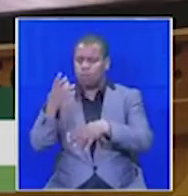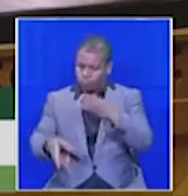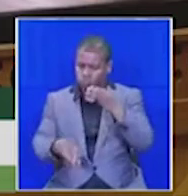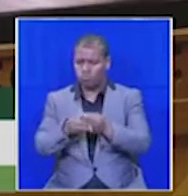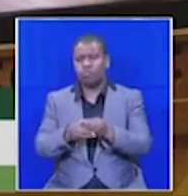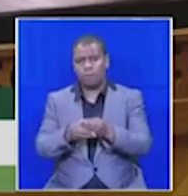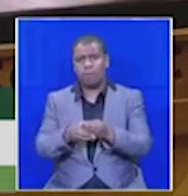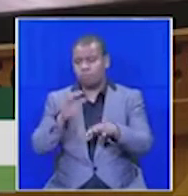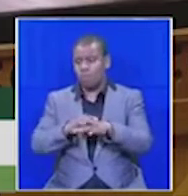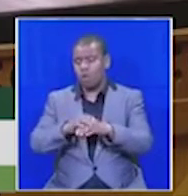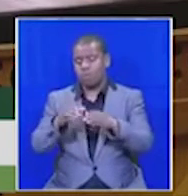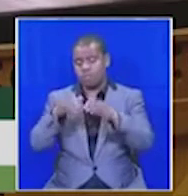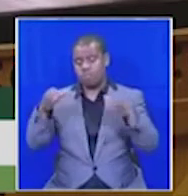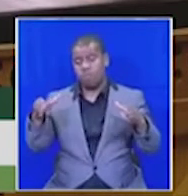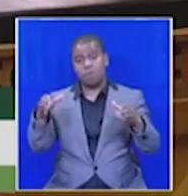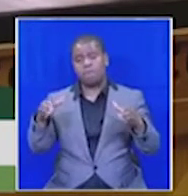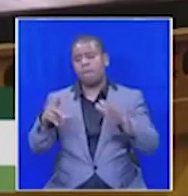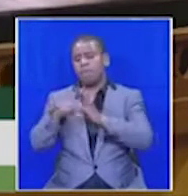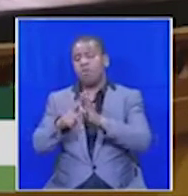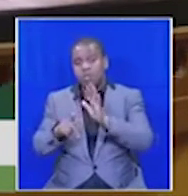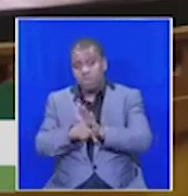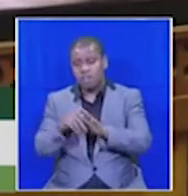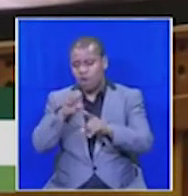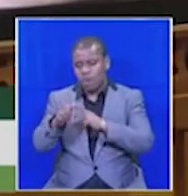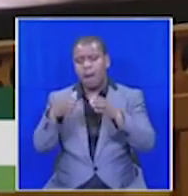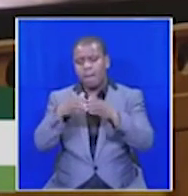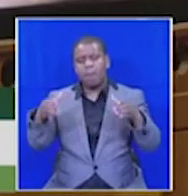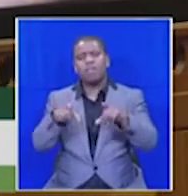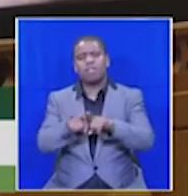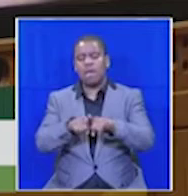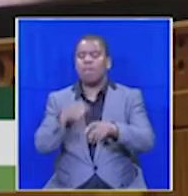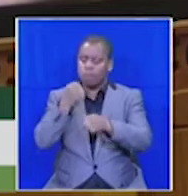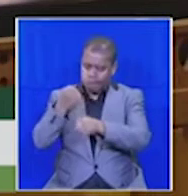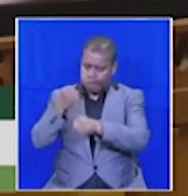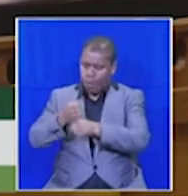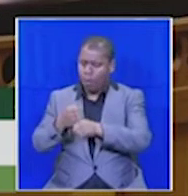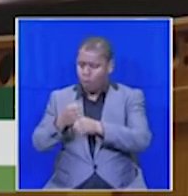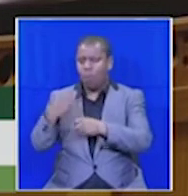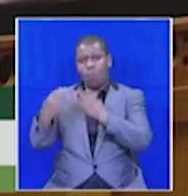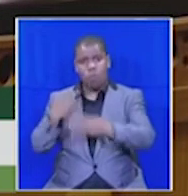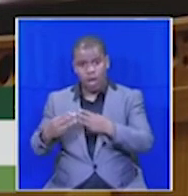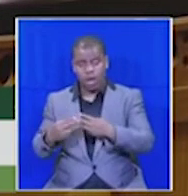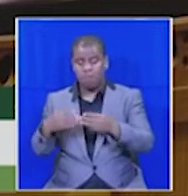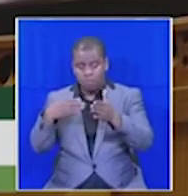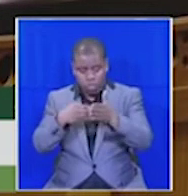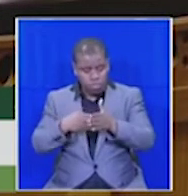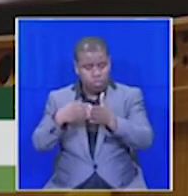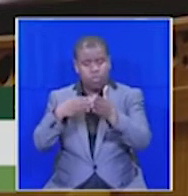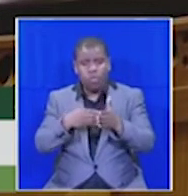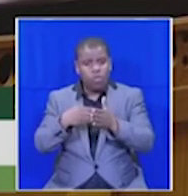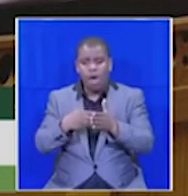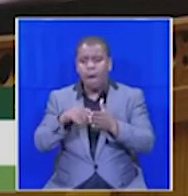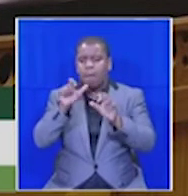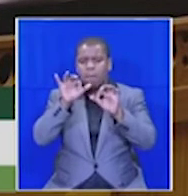foreign investment, create a policy environment for economic growth and real job creation, and break down the barriers that keep poor,